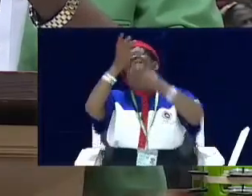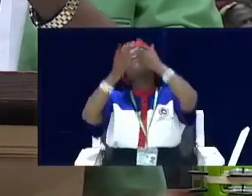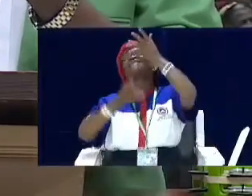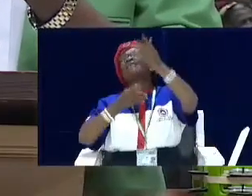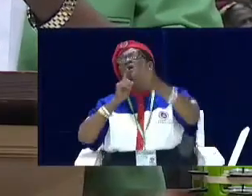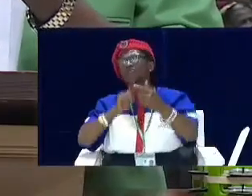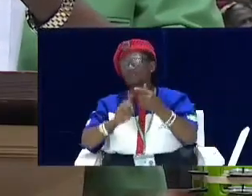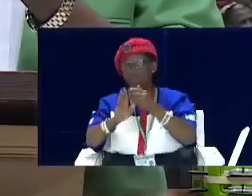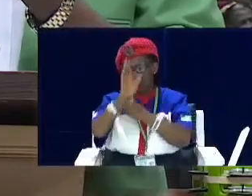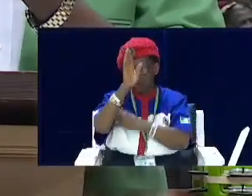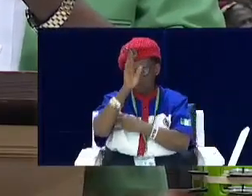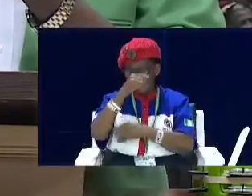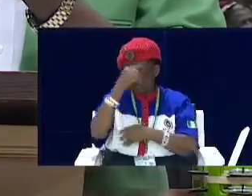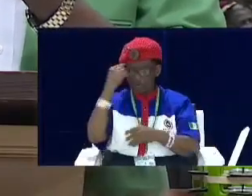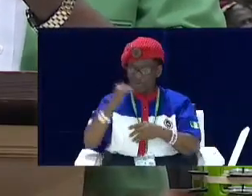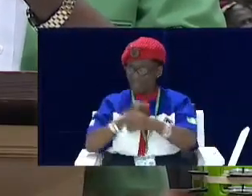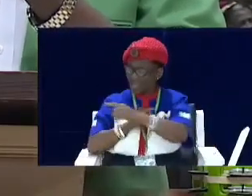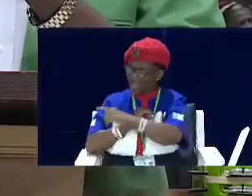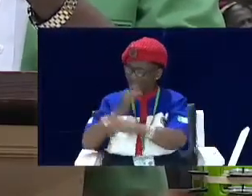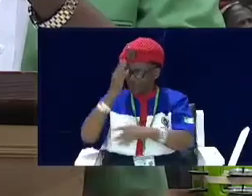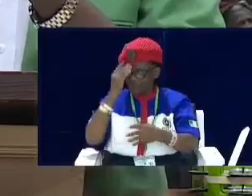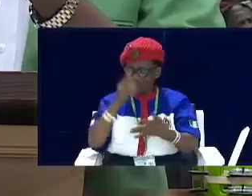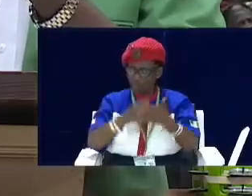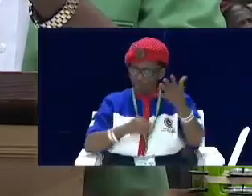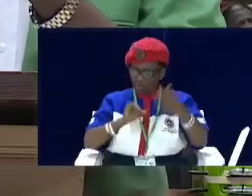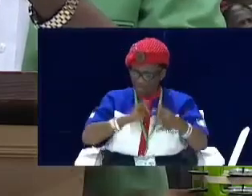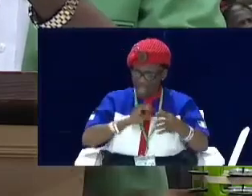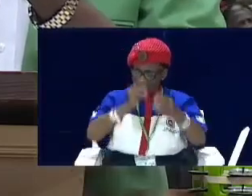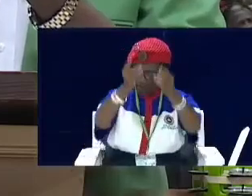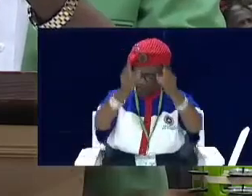know what I want.